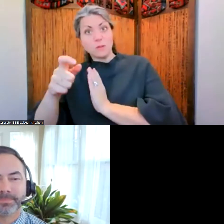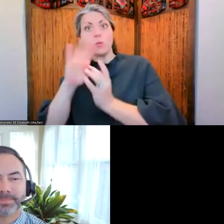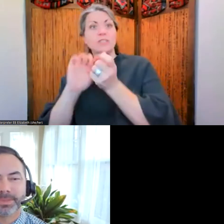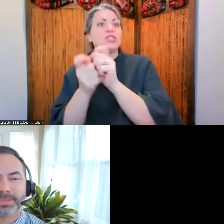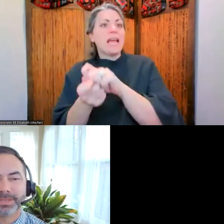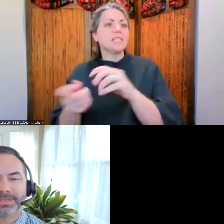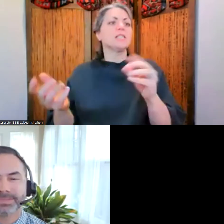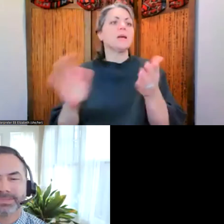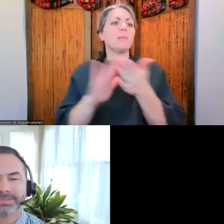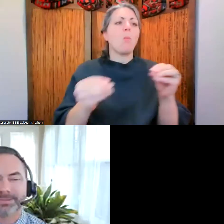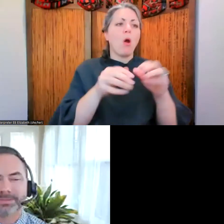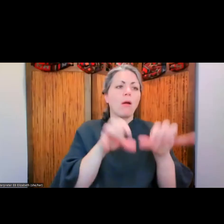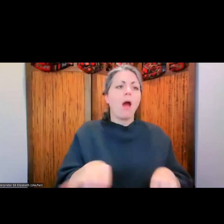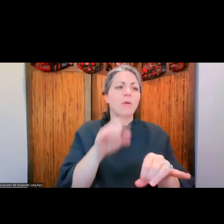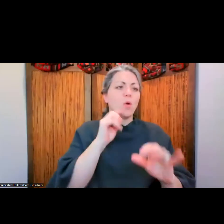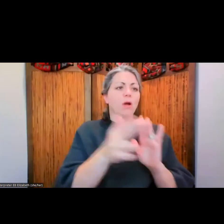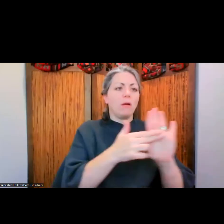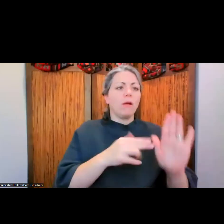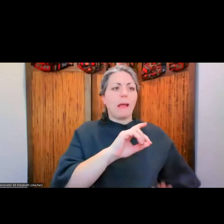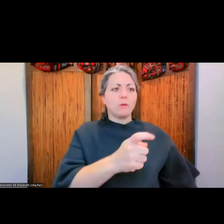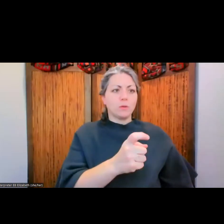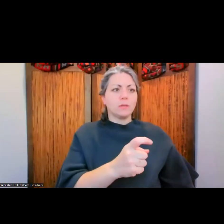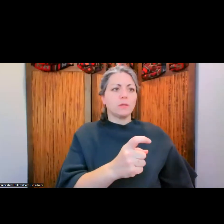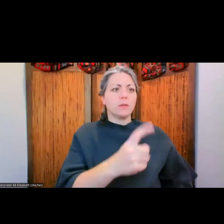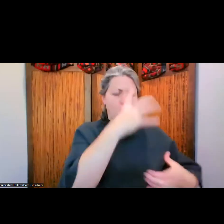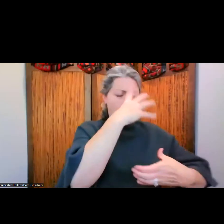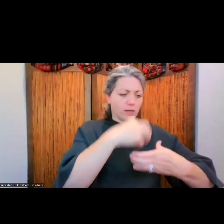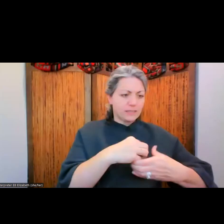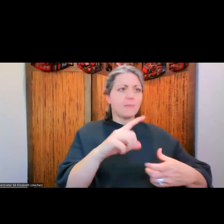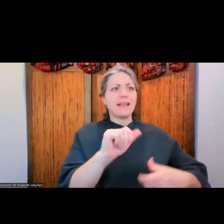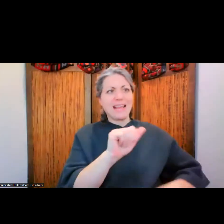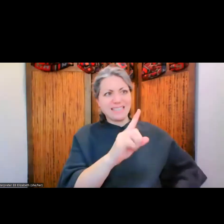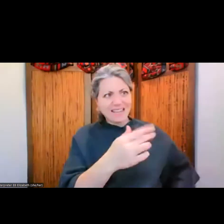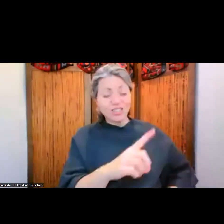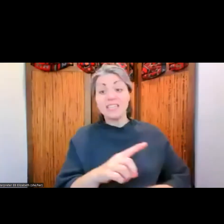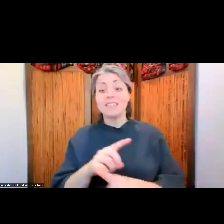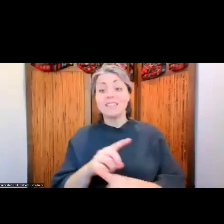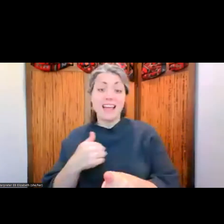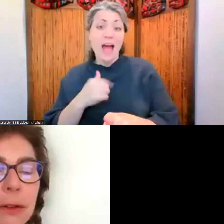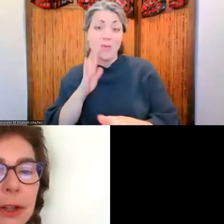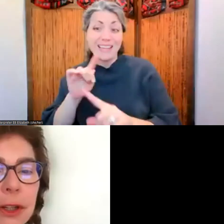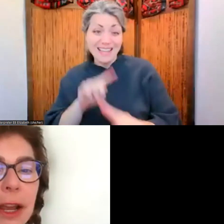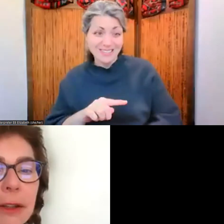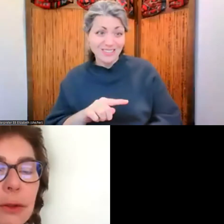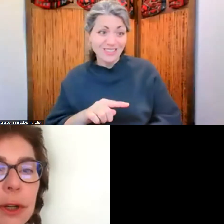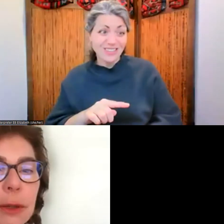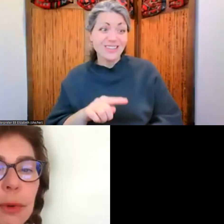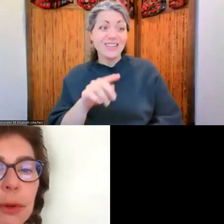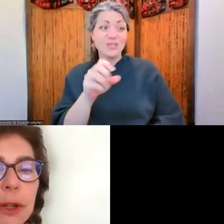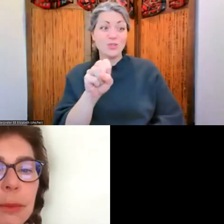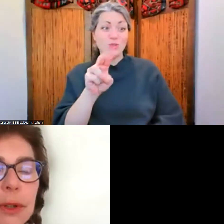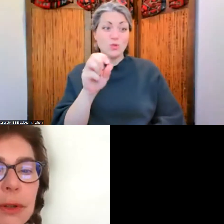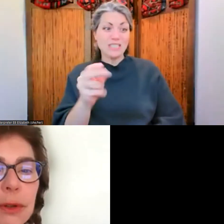I'll give that. So if I can answer this, yeah. The answer is we hope so. And that part of our very active